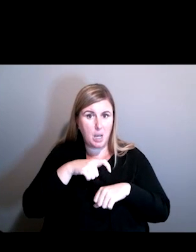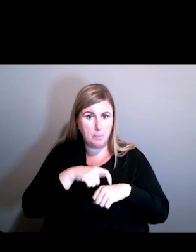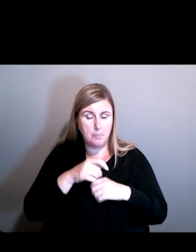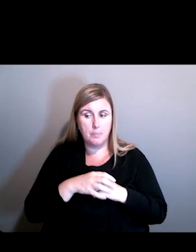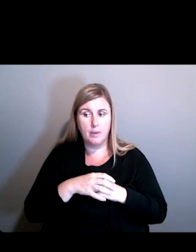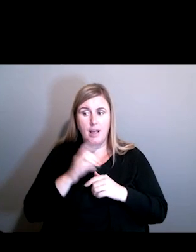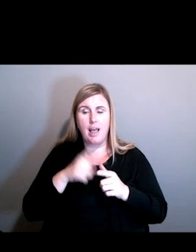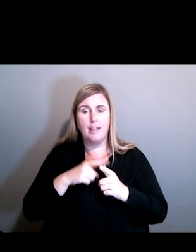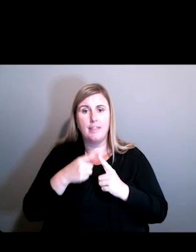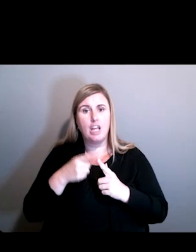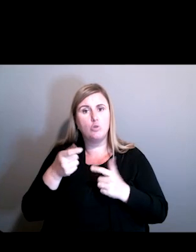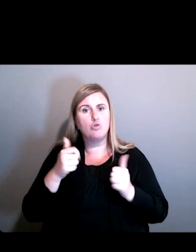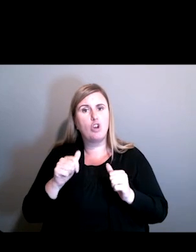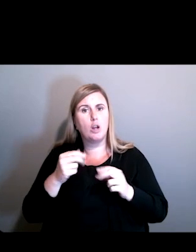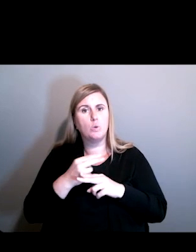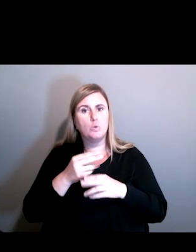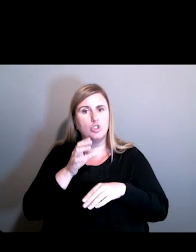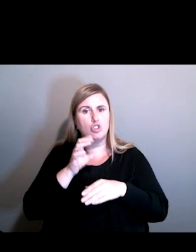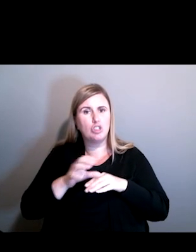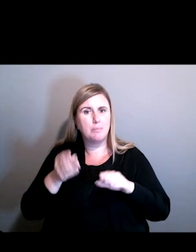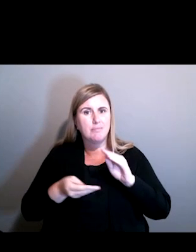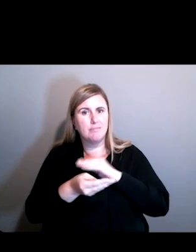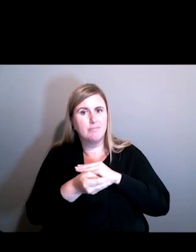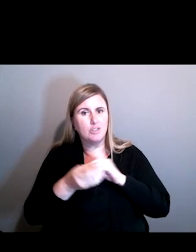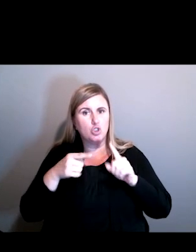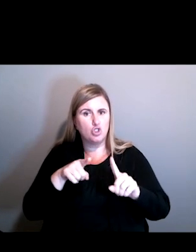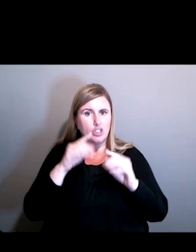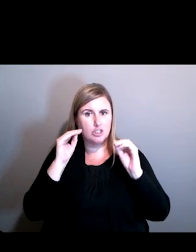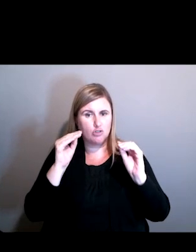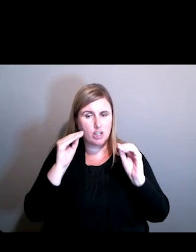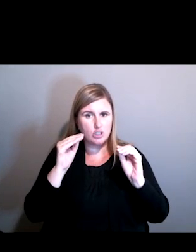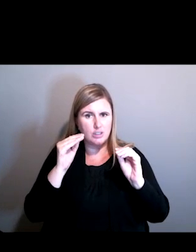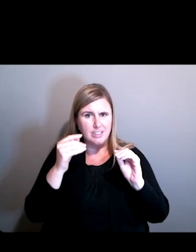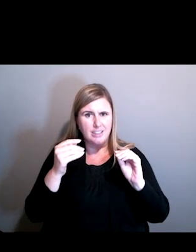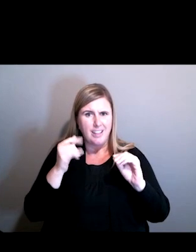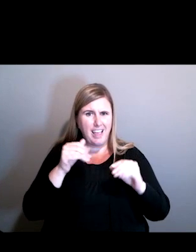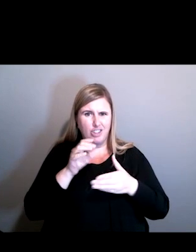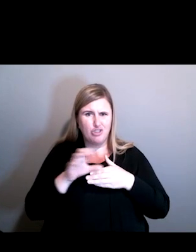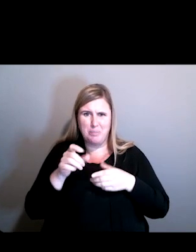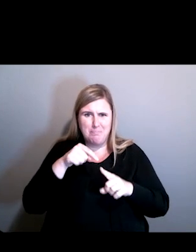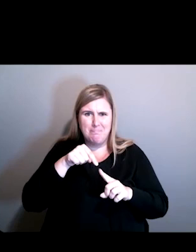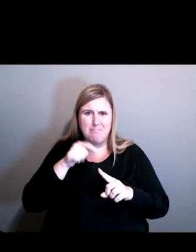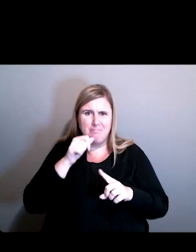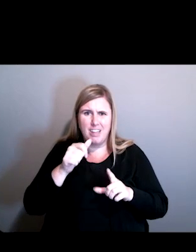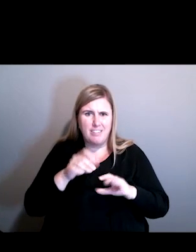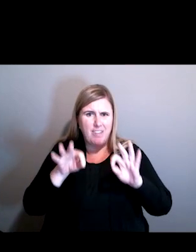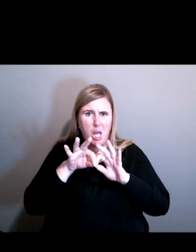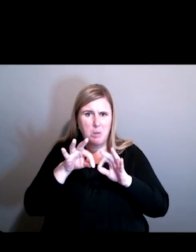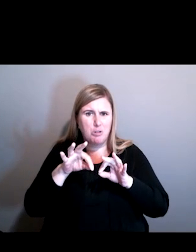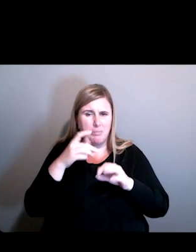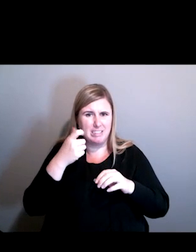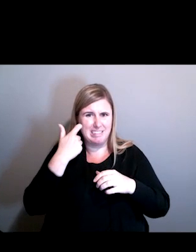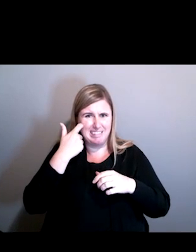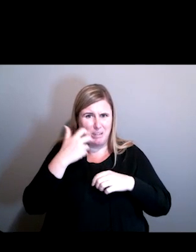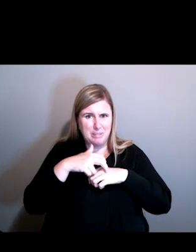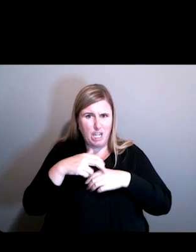time, and then you try to use chip as a reinforcer during instruction, that chip won't be as valuable because they